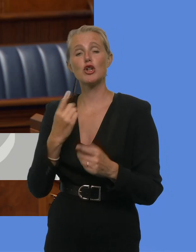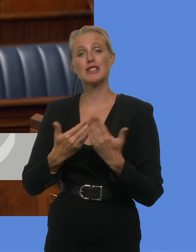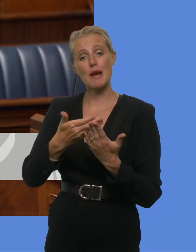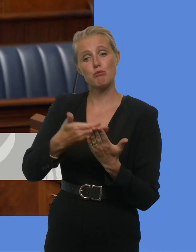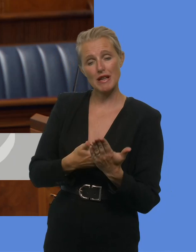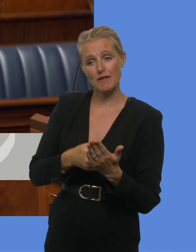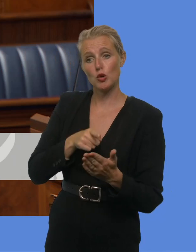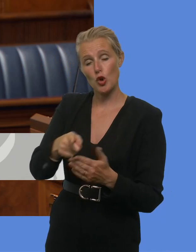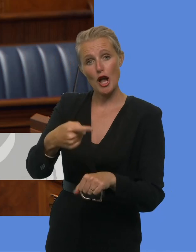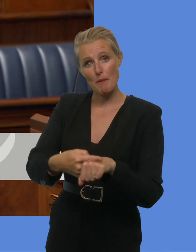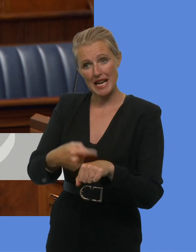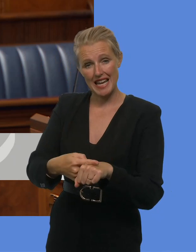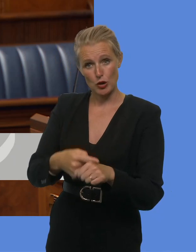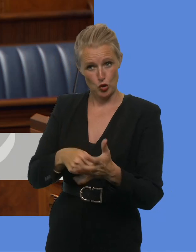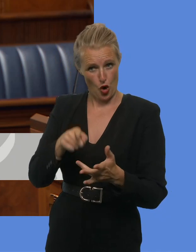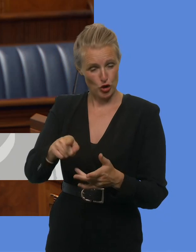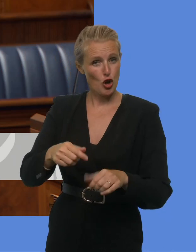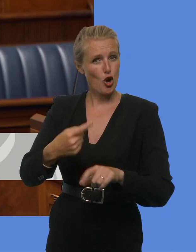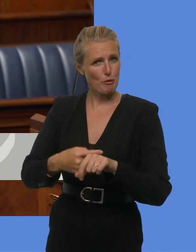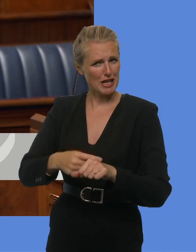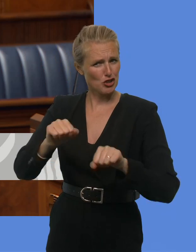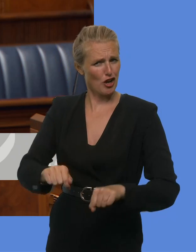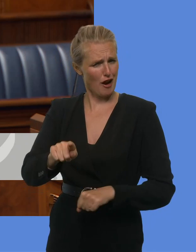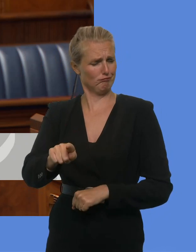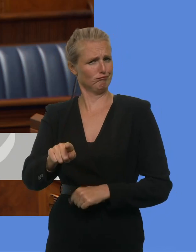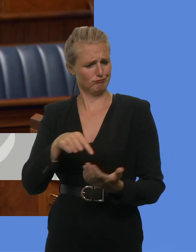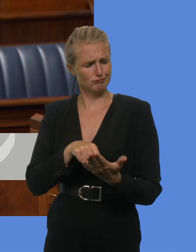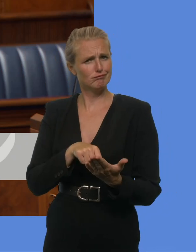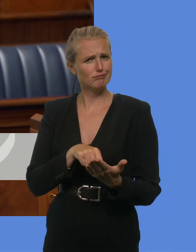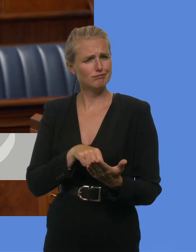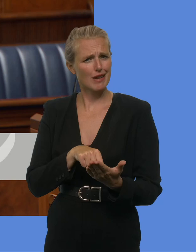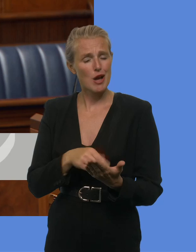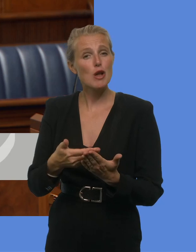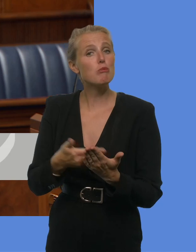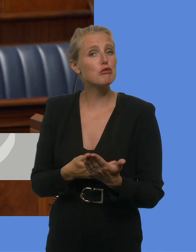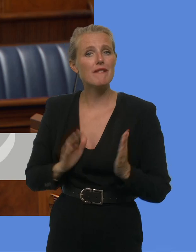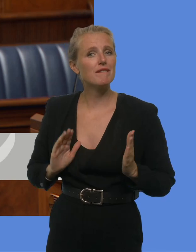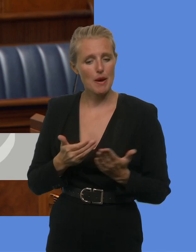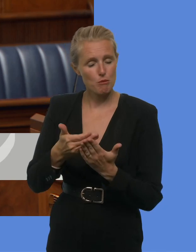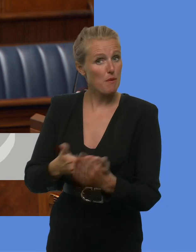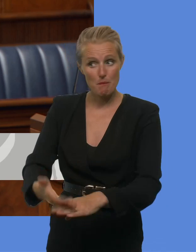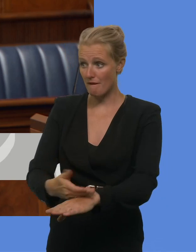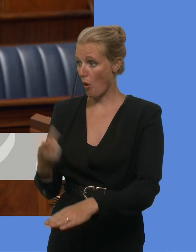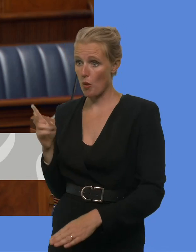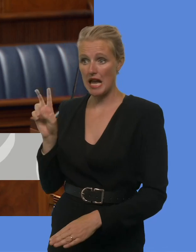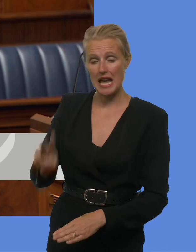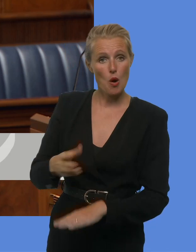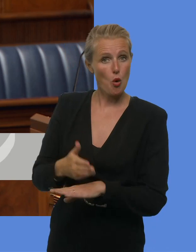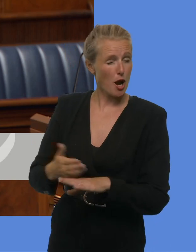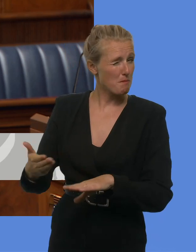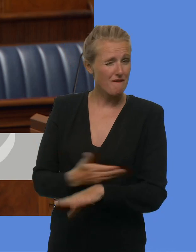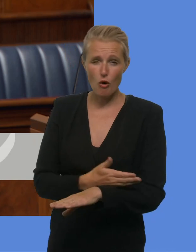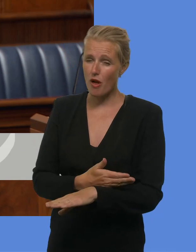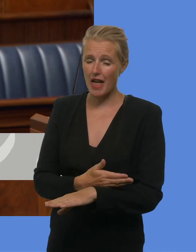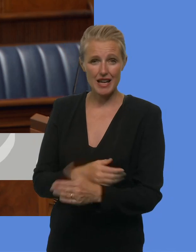and to her as committee chair, but it was a brief that was put together before we were in post, and it is